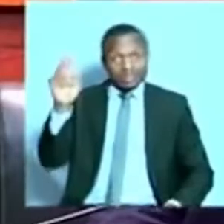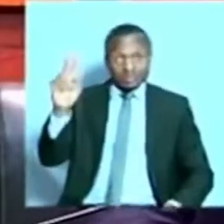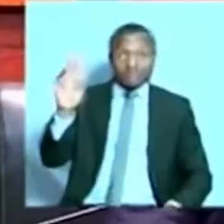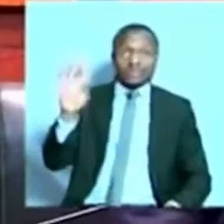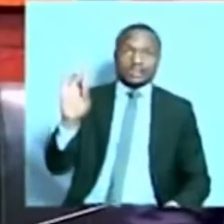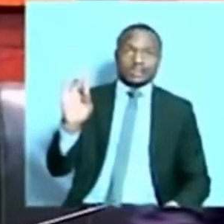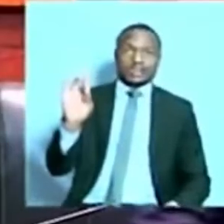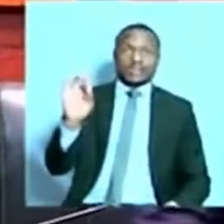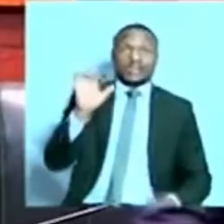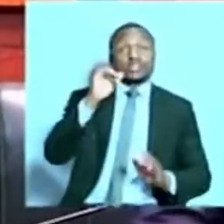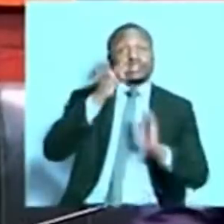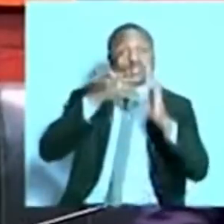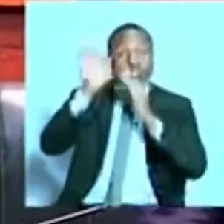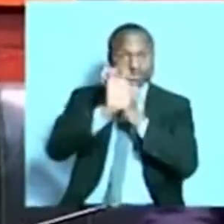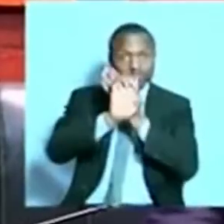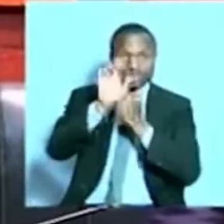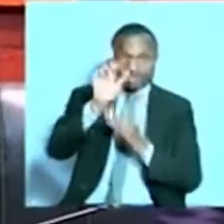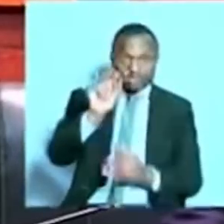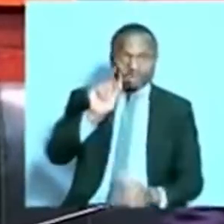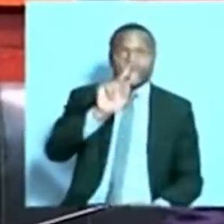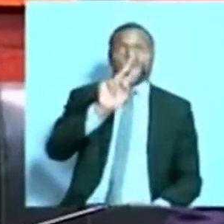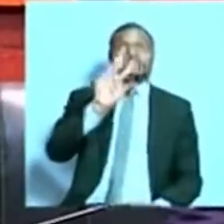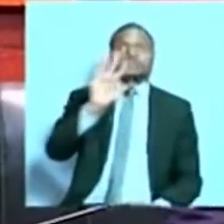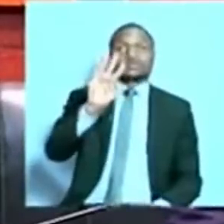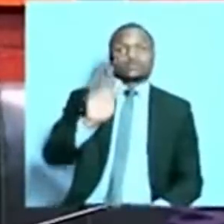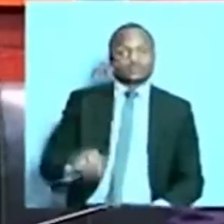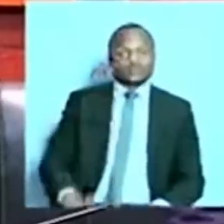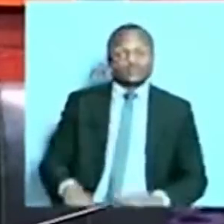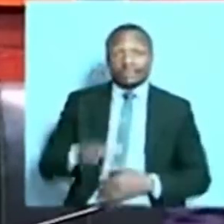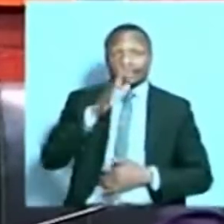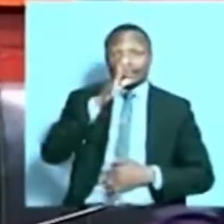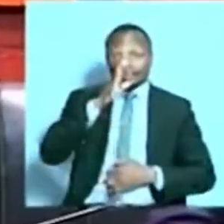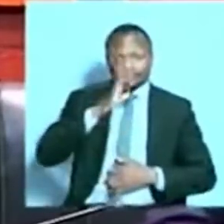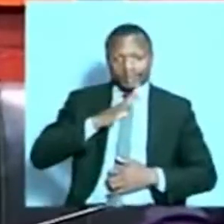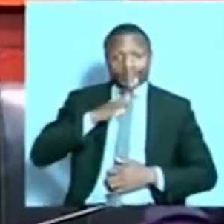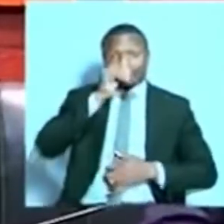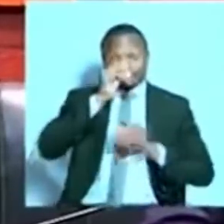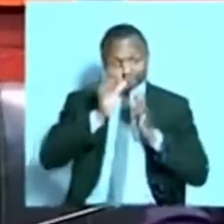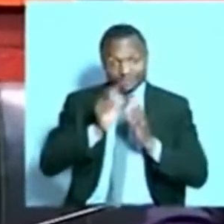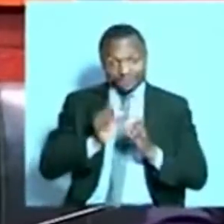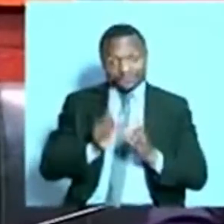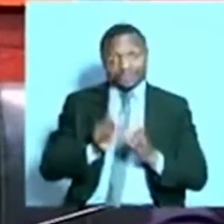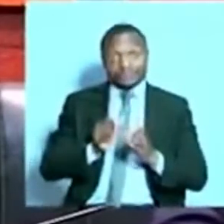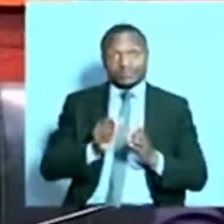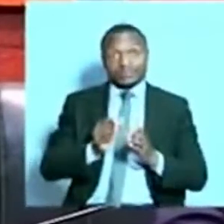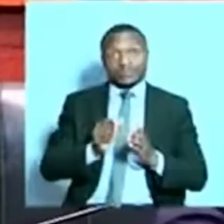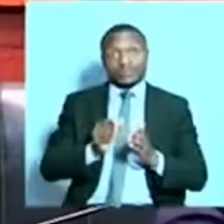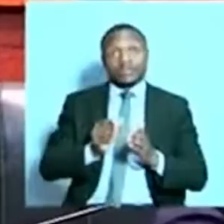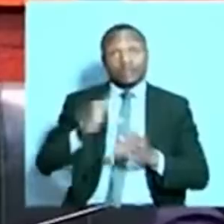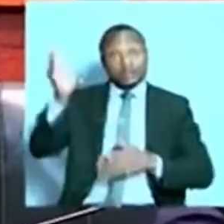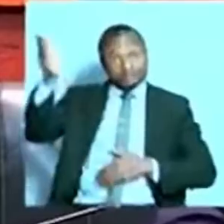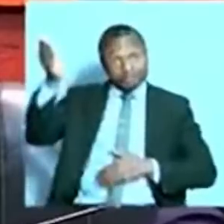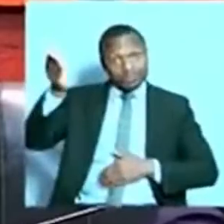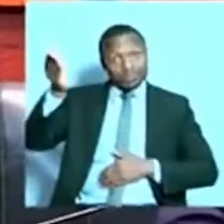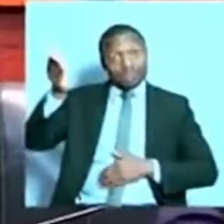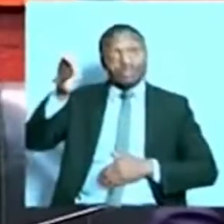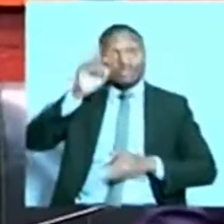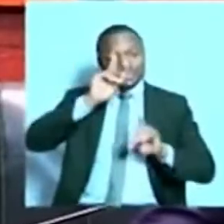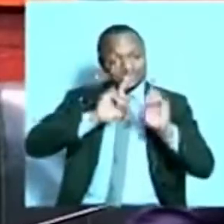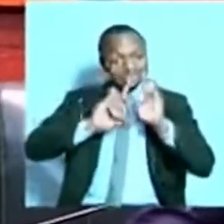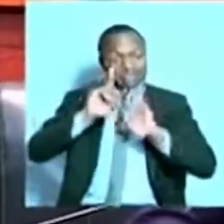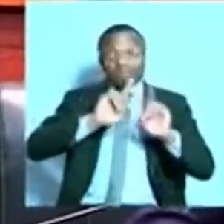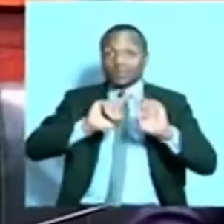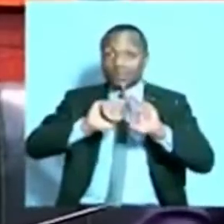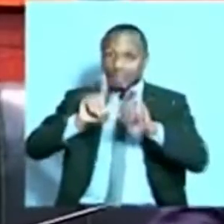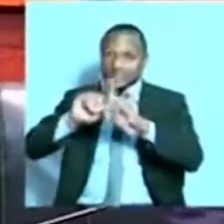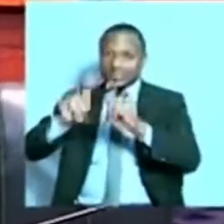28th June 2024. Madam Speaker, the address covered a number of important issues